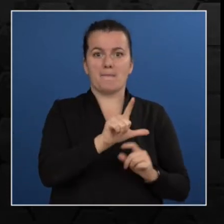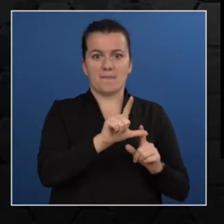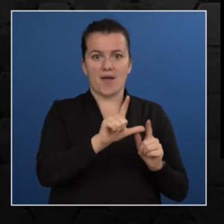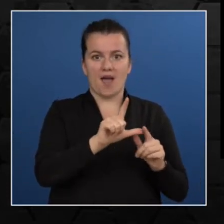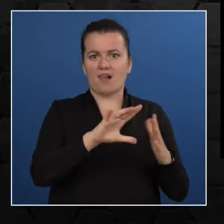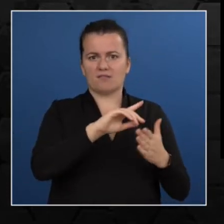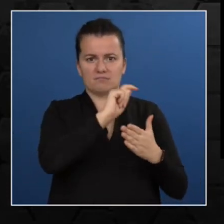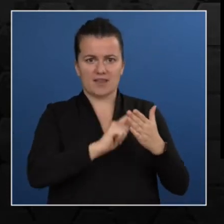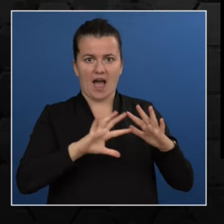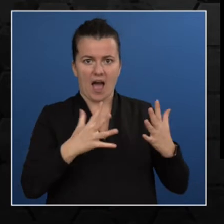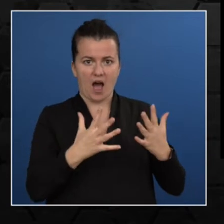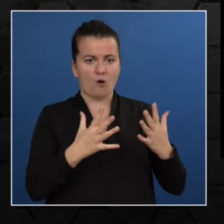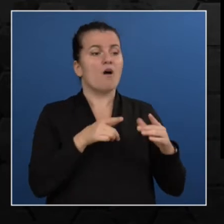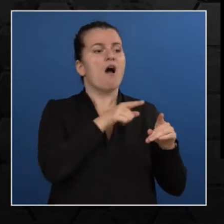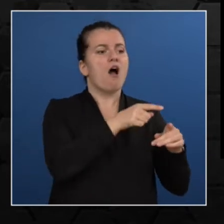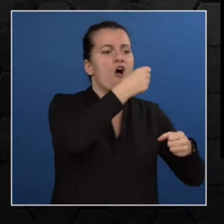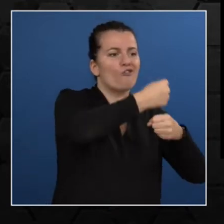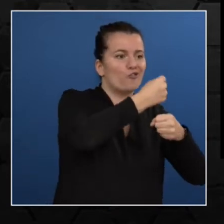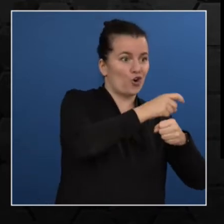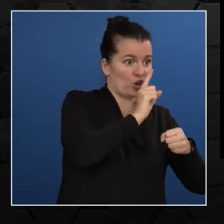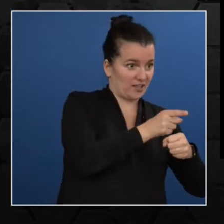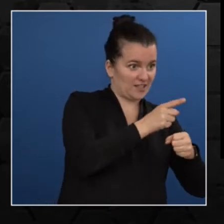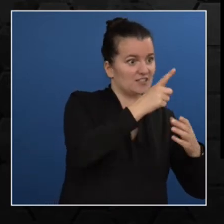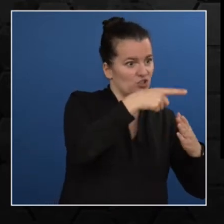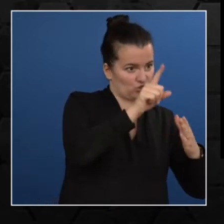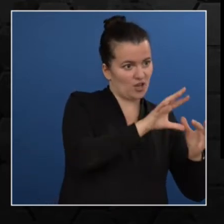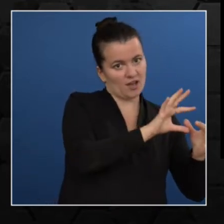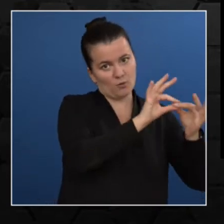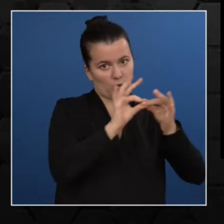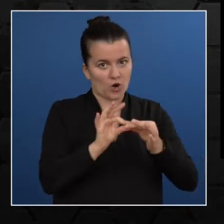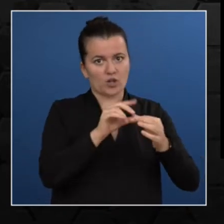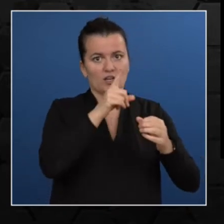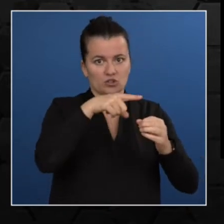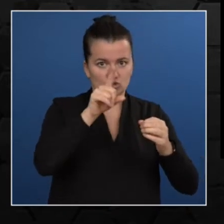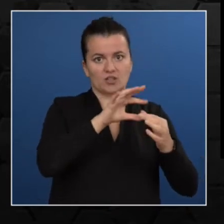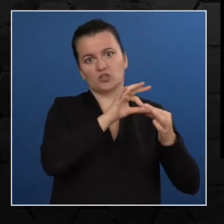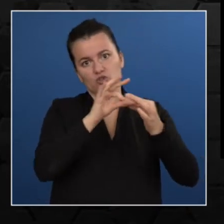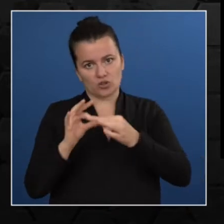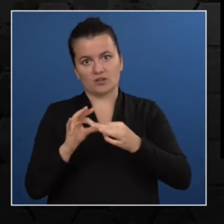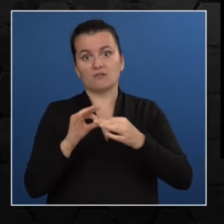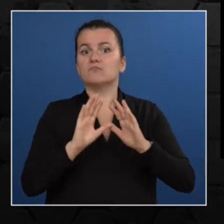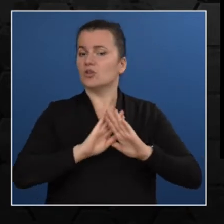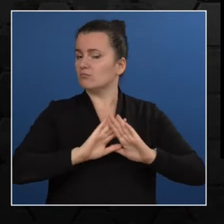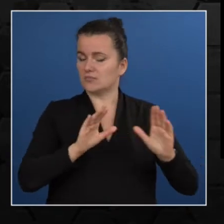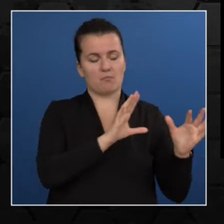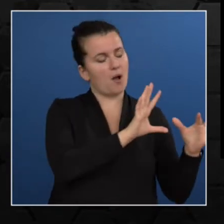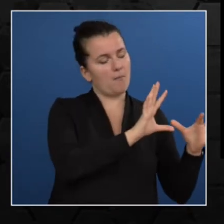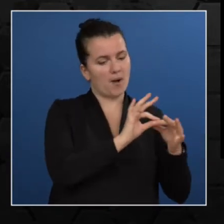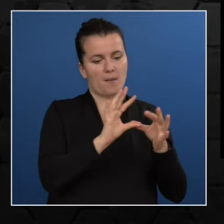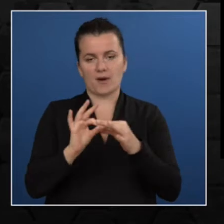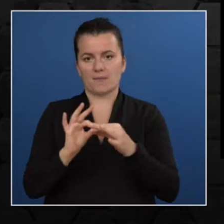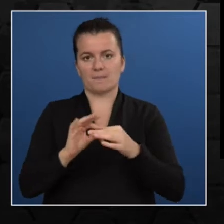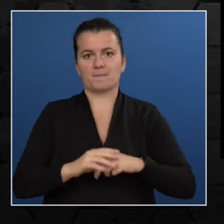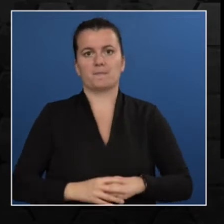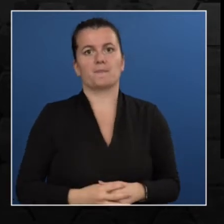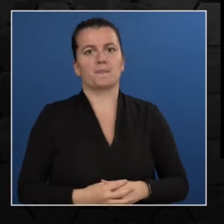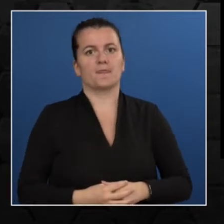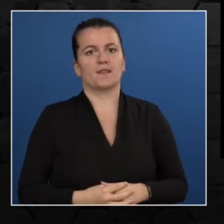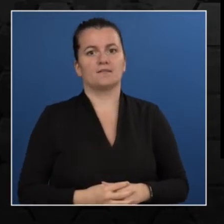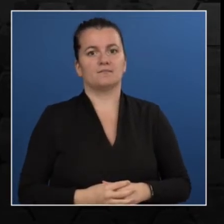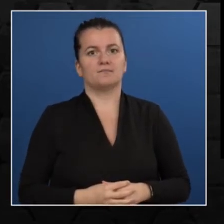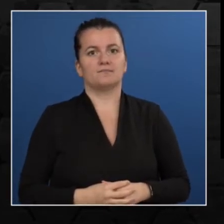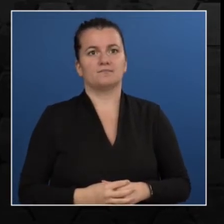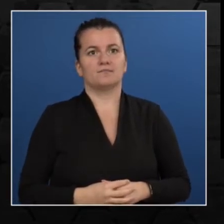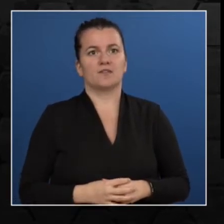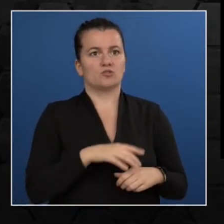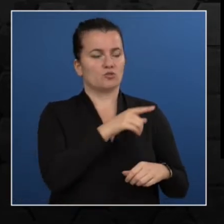it works with pipelines as well. How exactly? So you have a pipeline that will do this amount of code. You